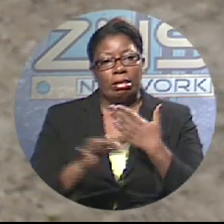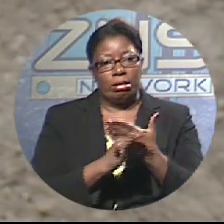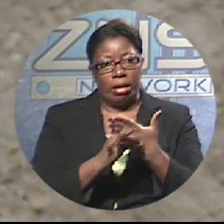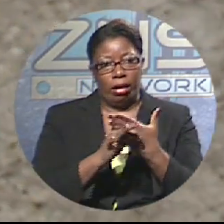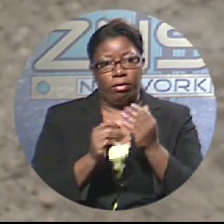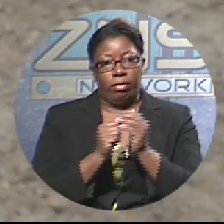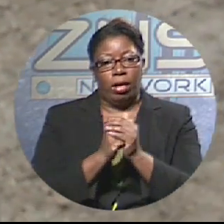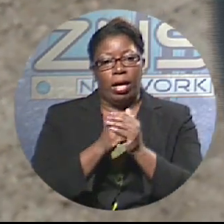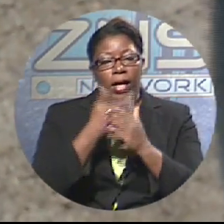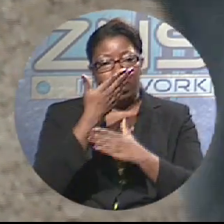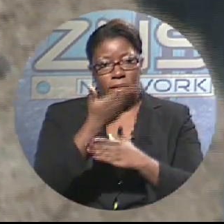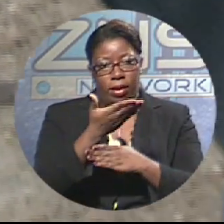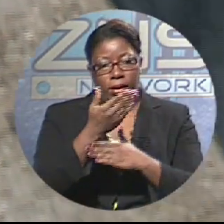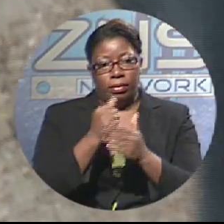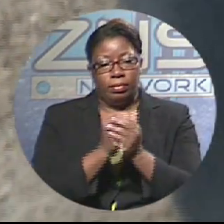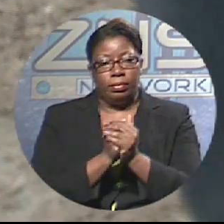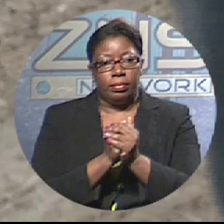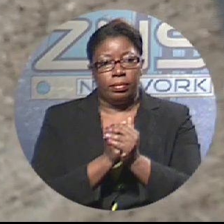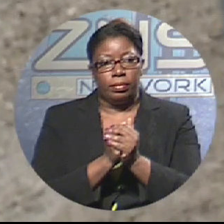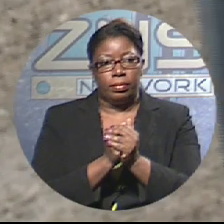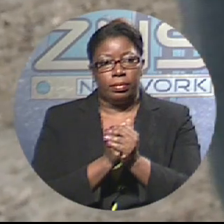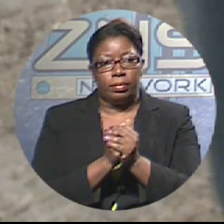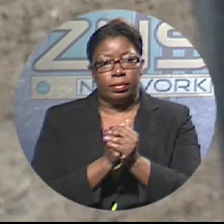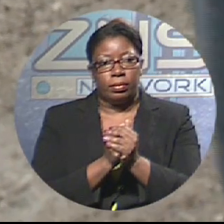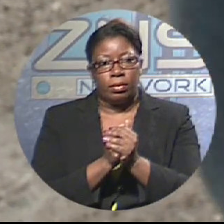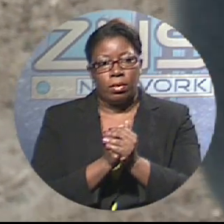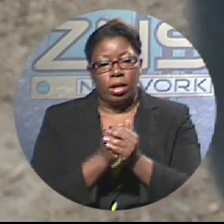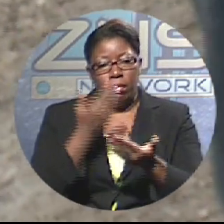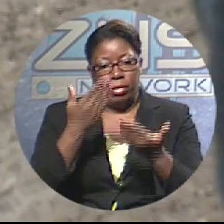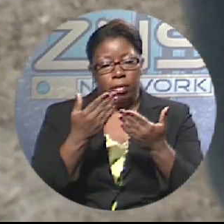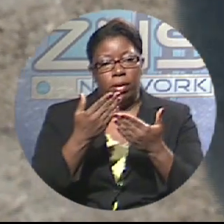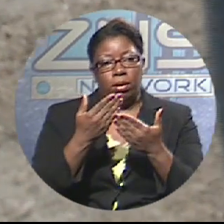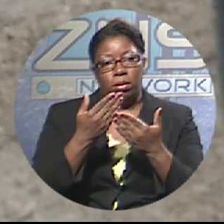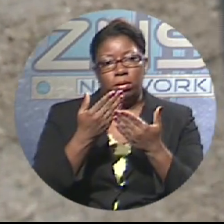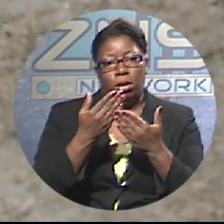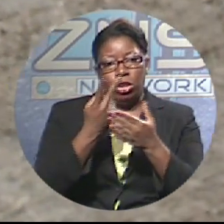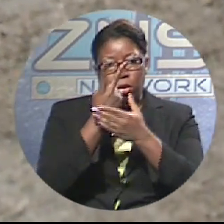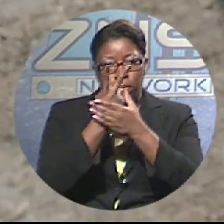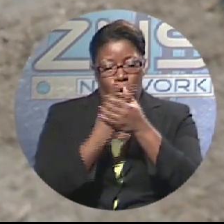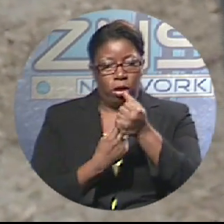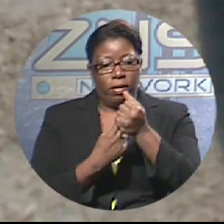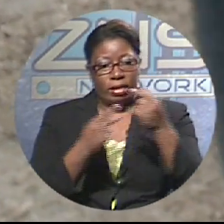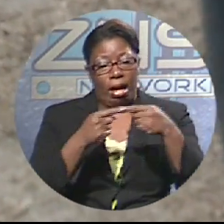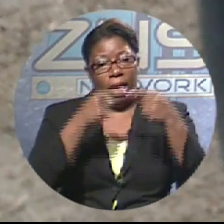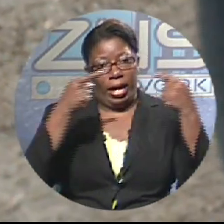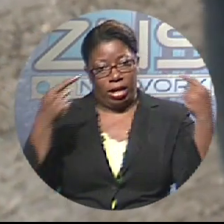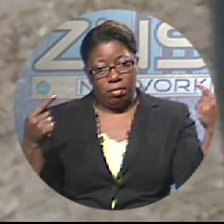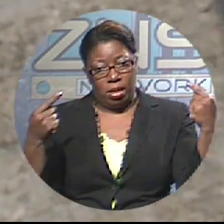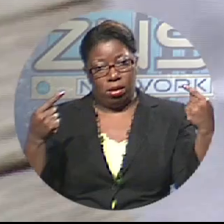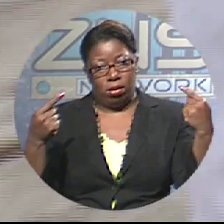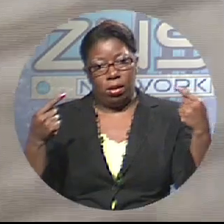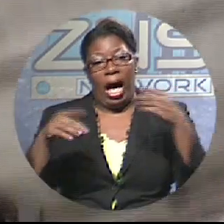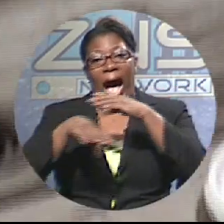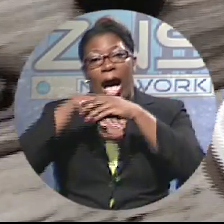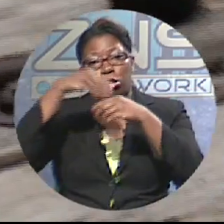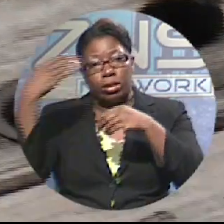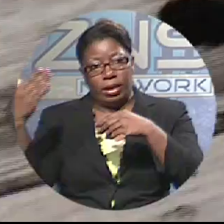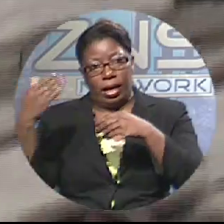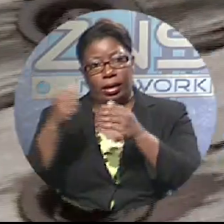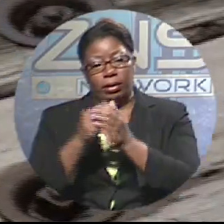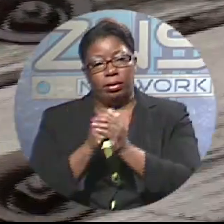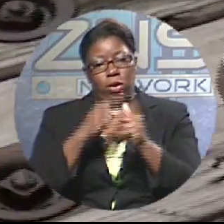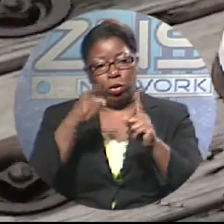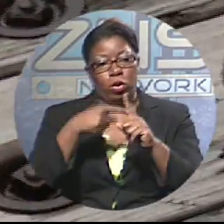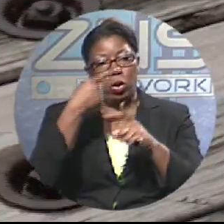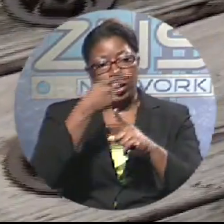now, and when we back here, it on. I call my boys, he call his boys. Somebody can show up with a tool and something coming out or something. You know, buddy, when come